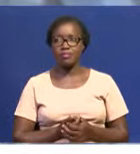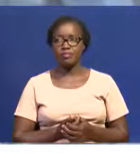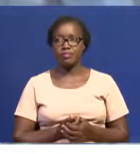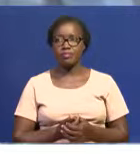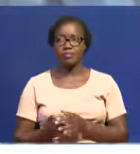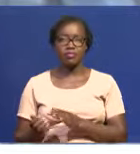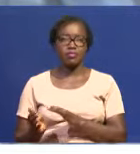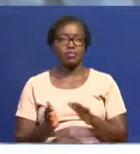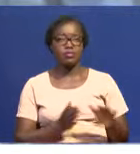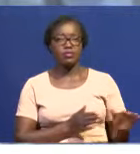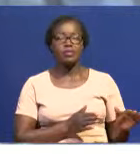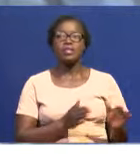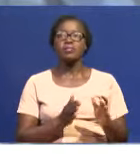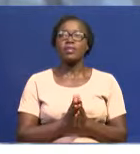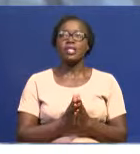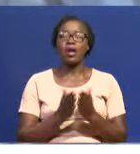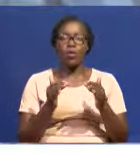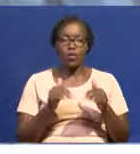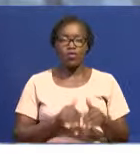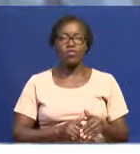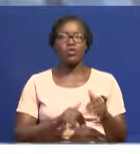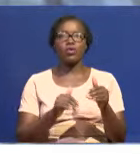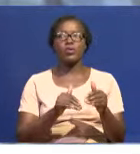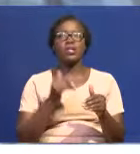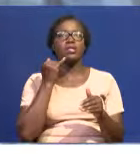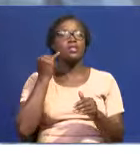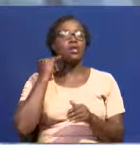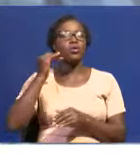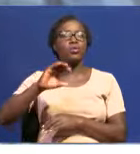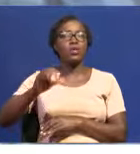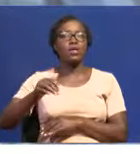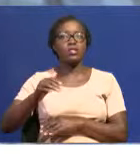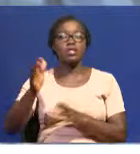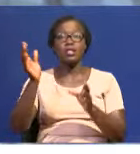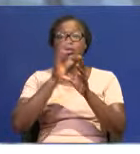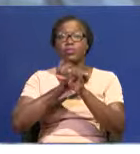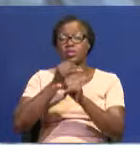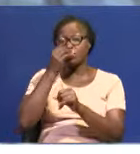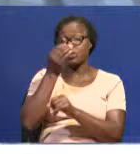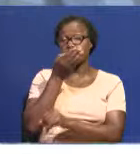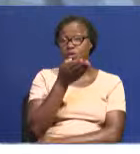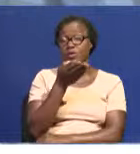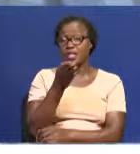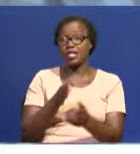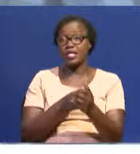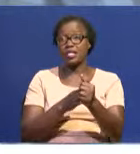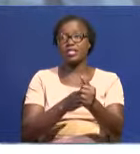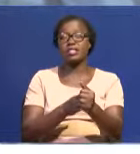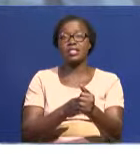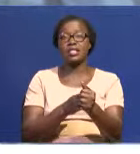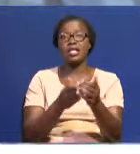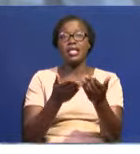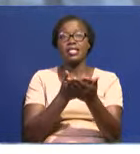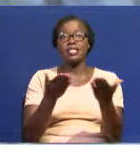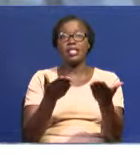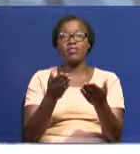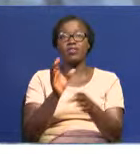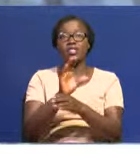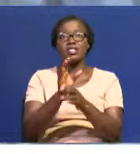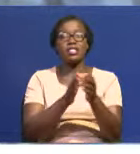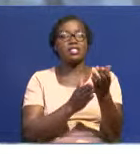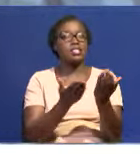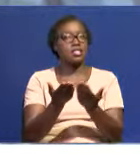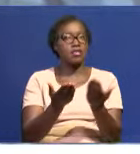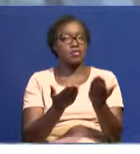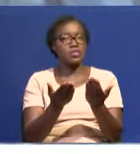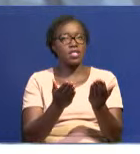And as I earlier informed you, we're keeping an eye in Nakuru County, given that President William Ruto is leading a host of leaders for a church service. And of